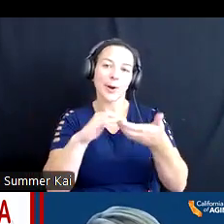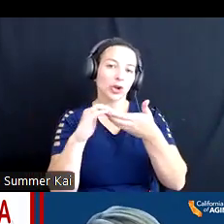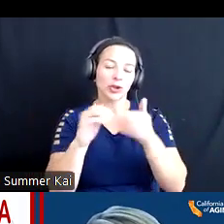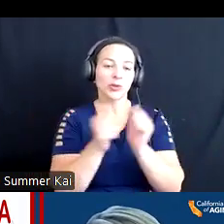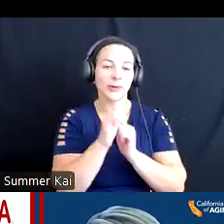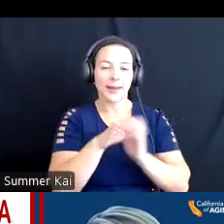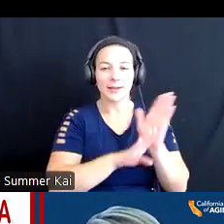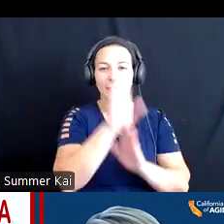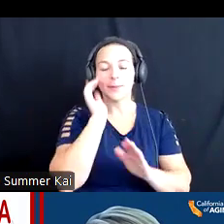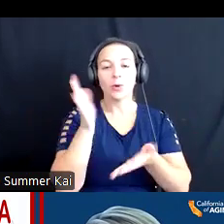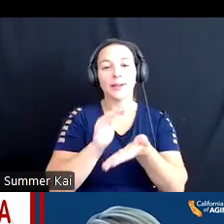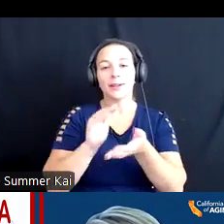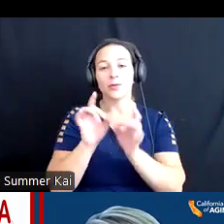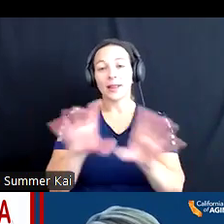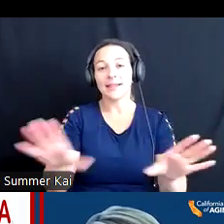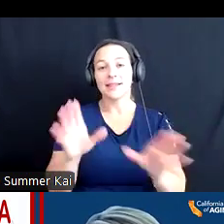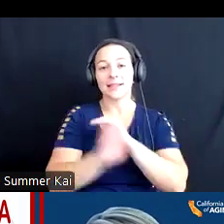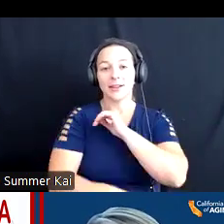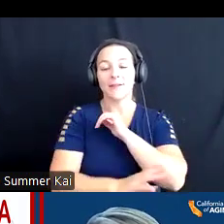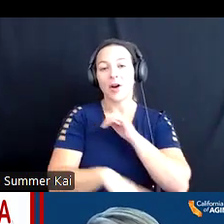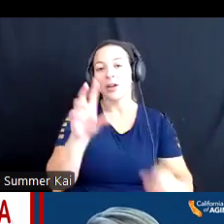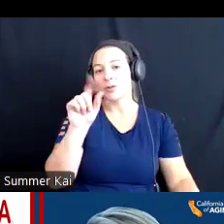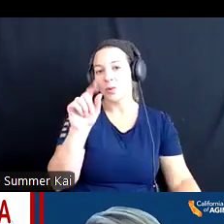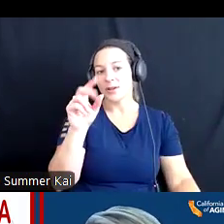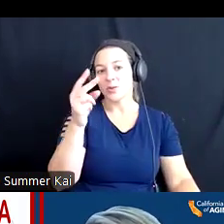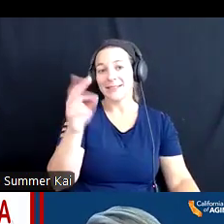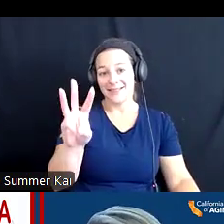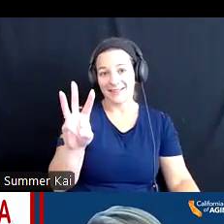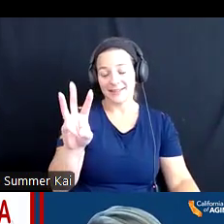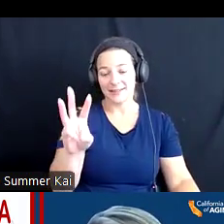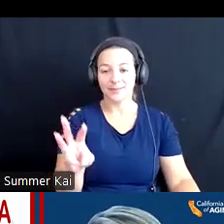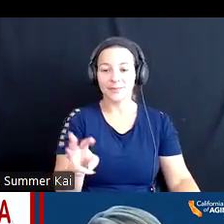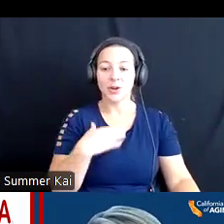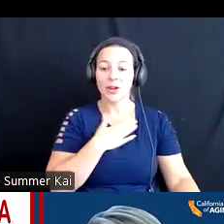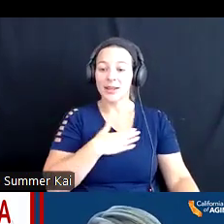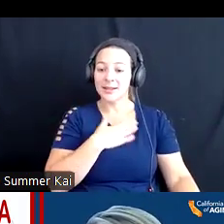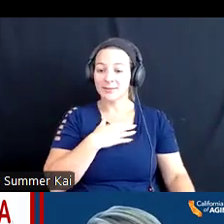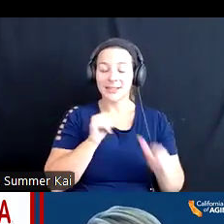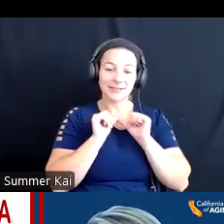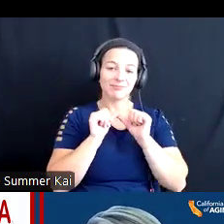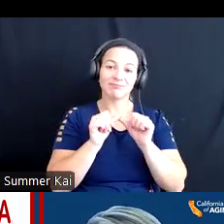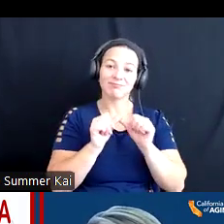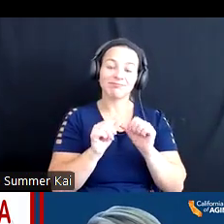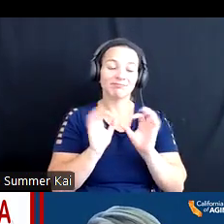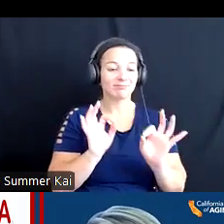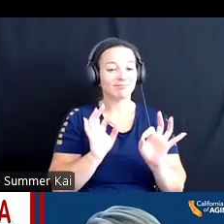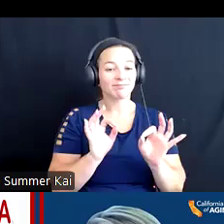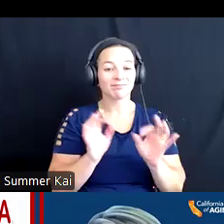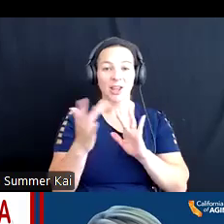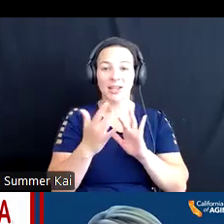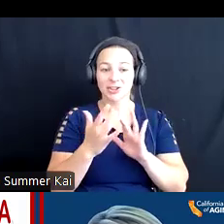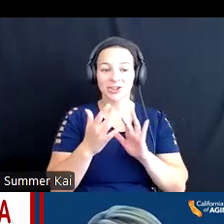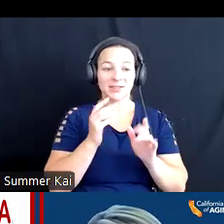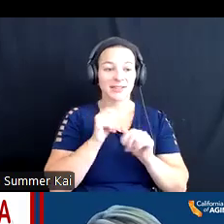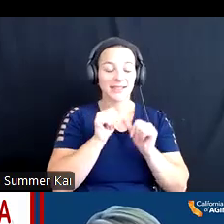will be released in the fall of 2026. And just please stay in touch, keep tracking our the work